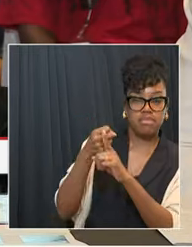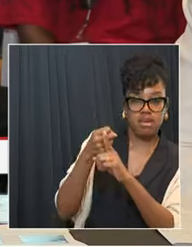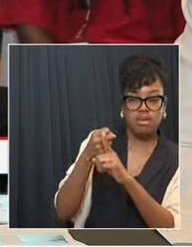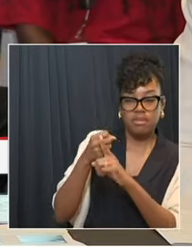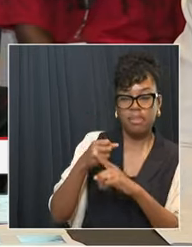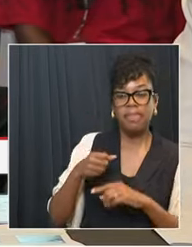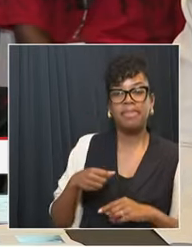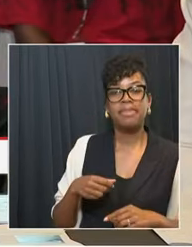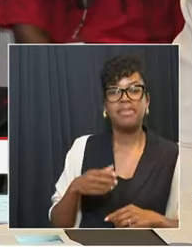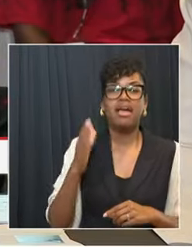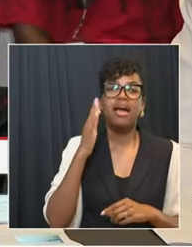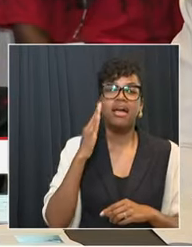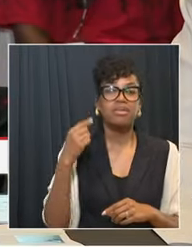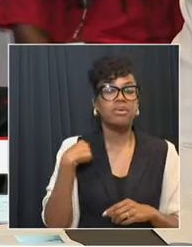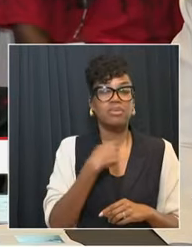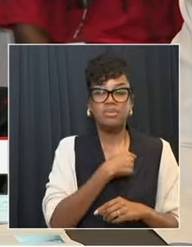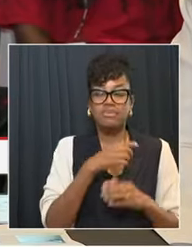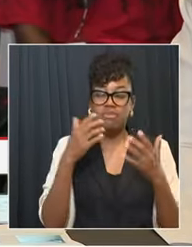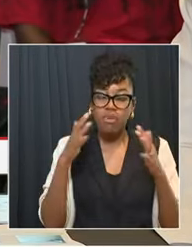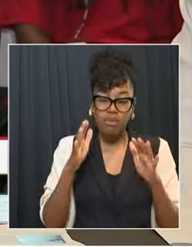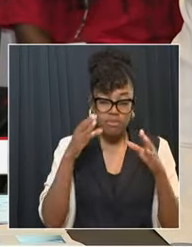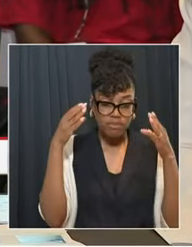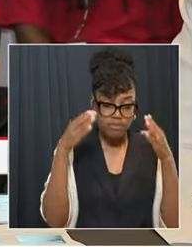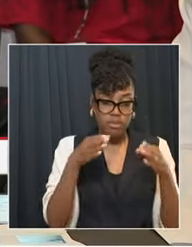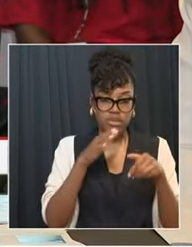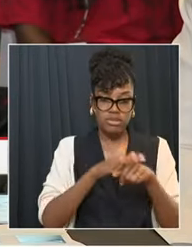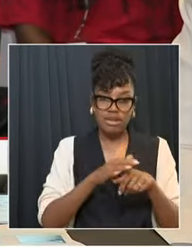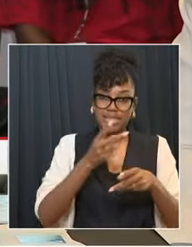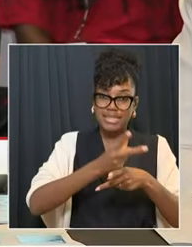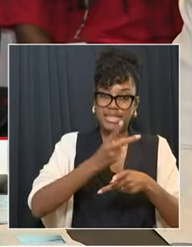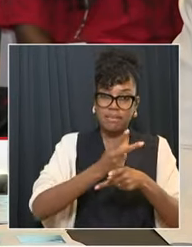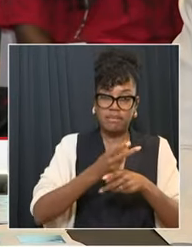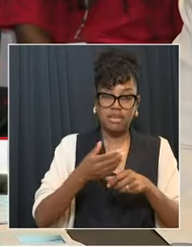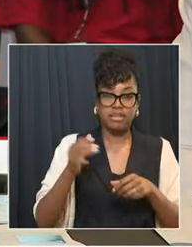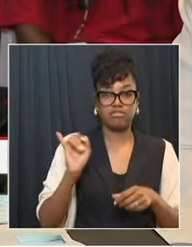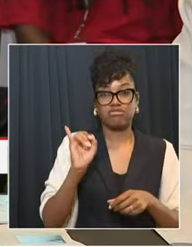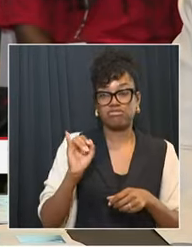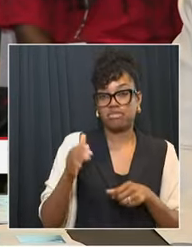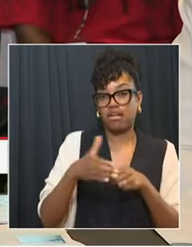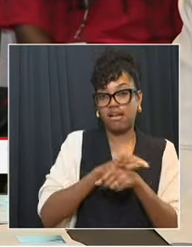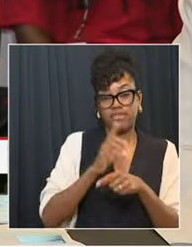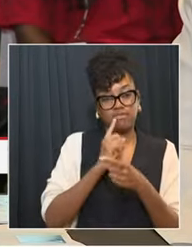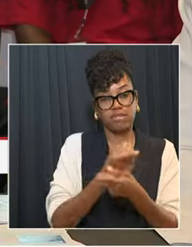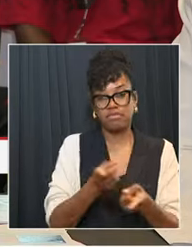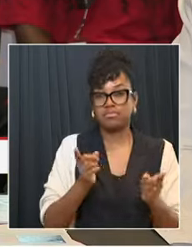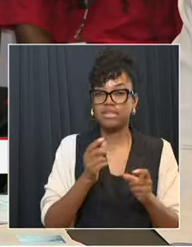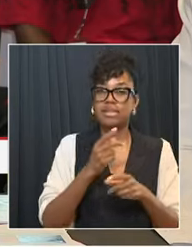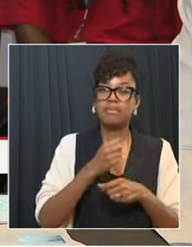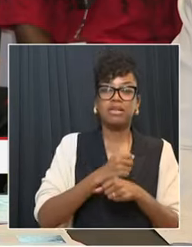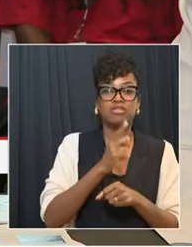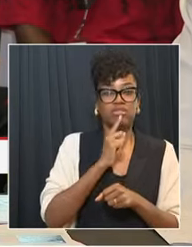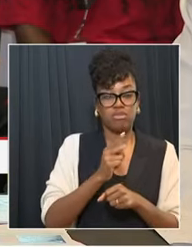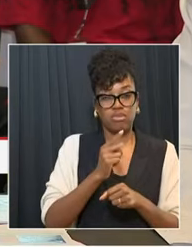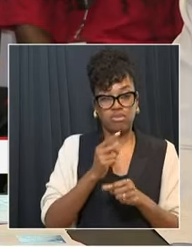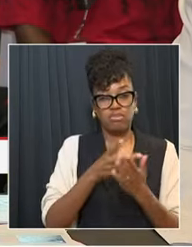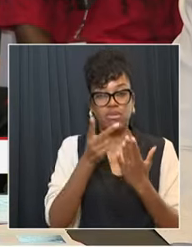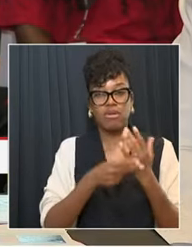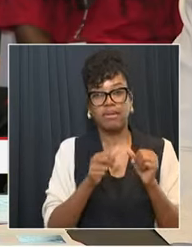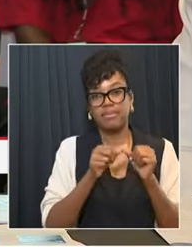on, as you say, maintaining coverage and making the program sustainable. So thank you for being so engaged with